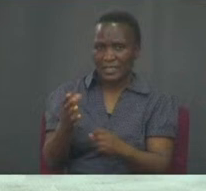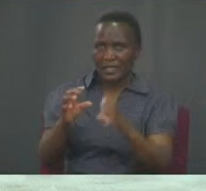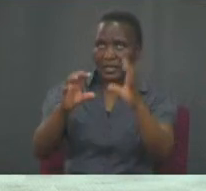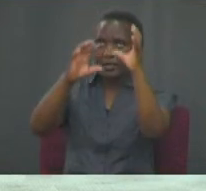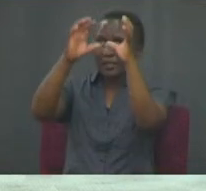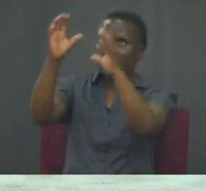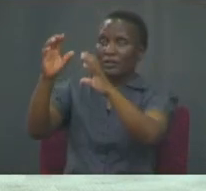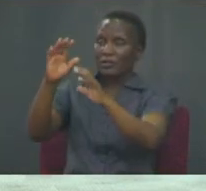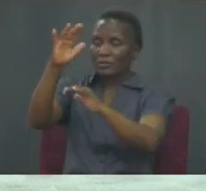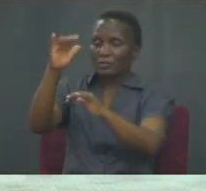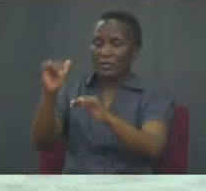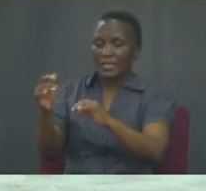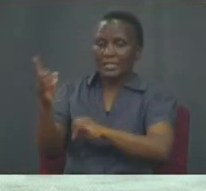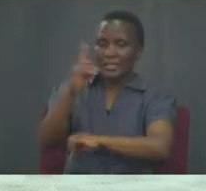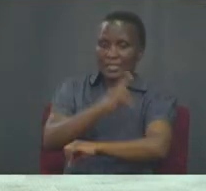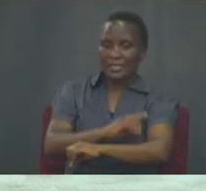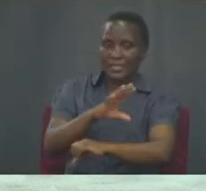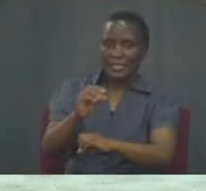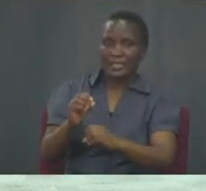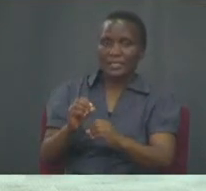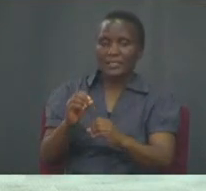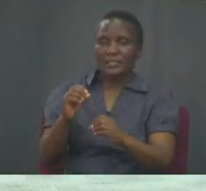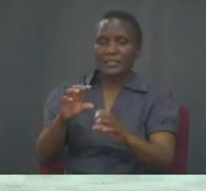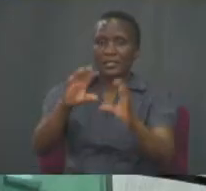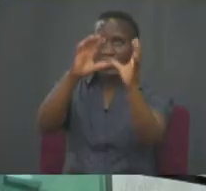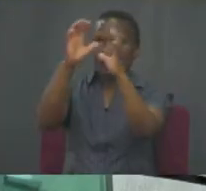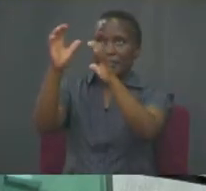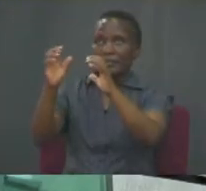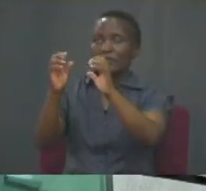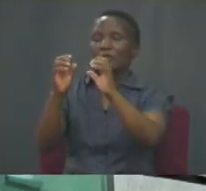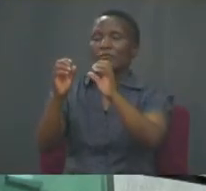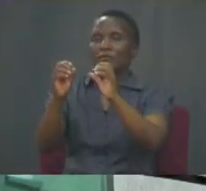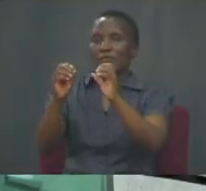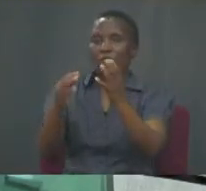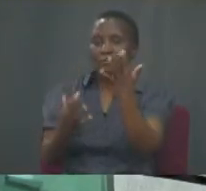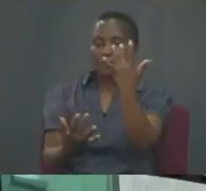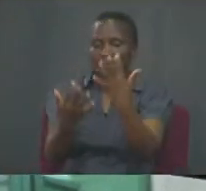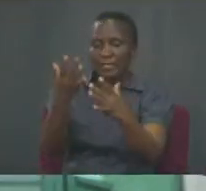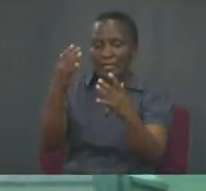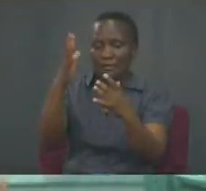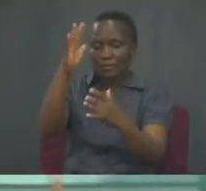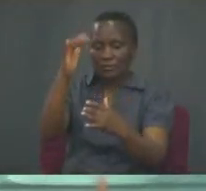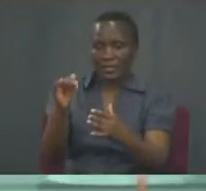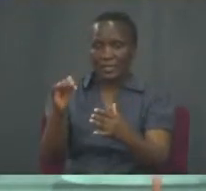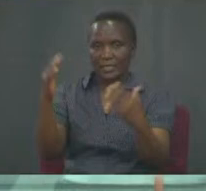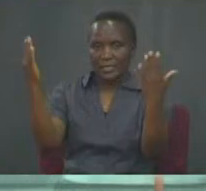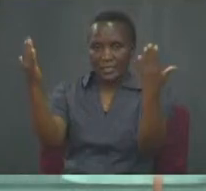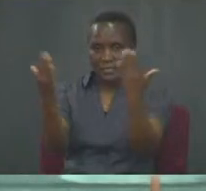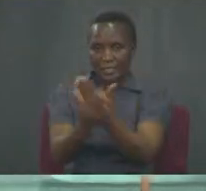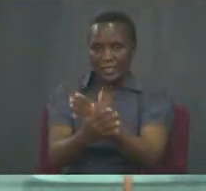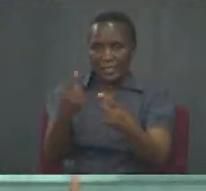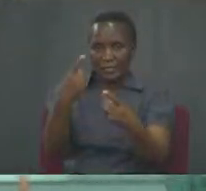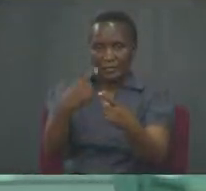and that of fire by, but in the morning, God has both.